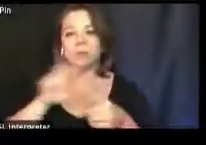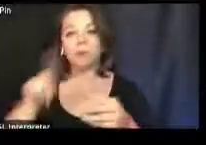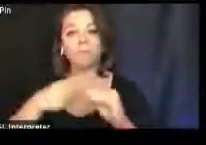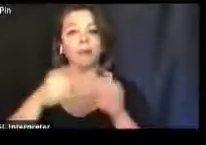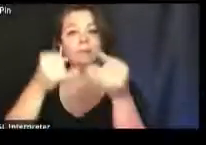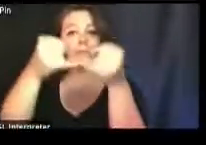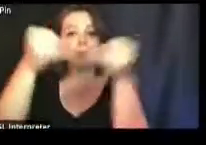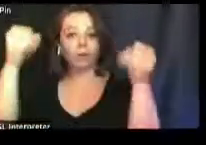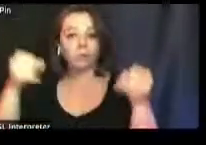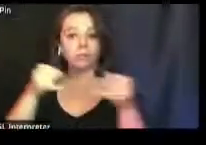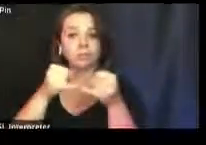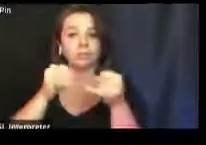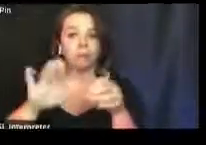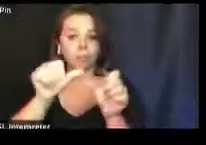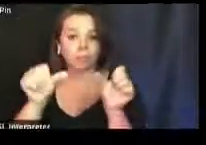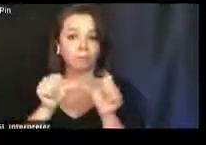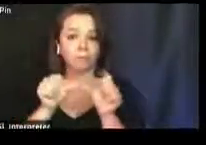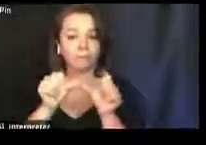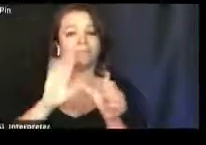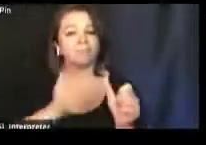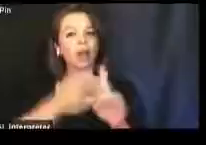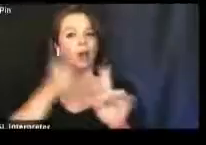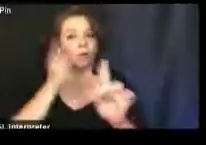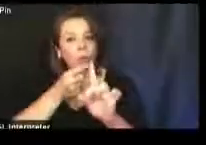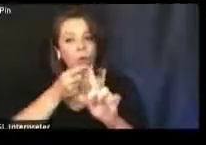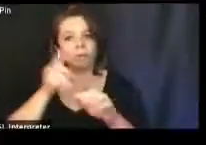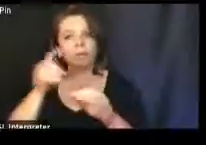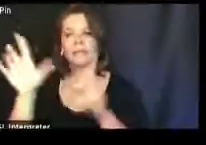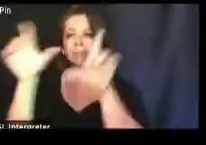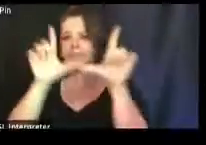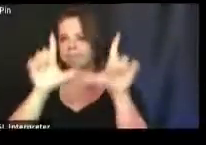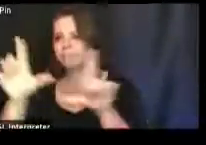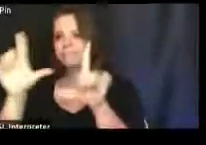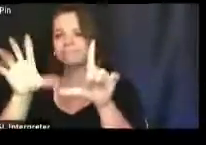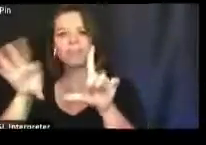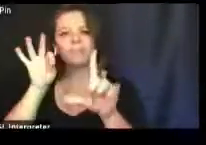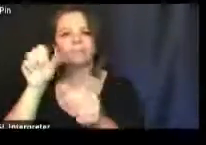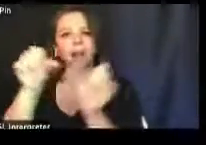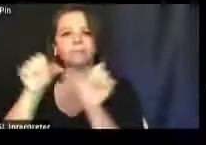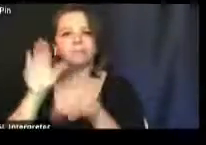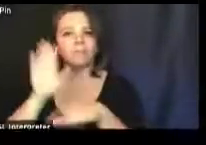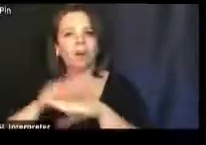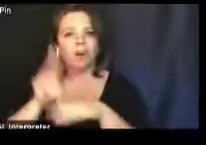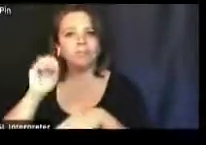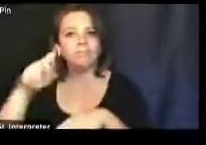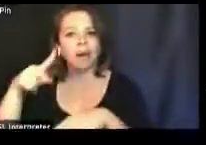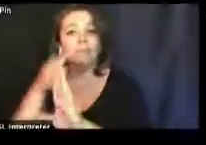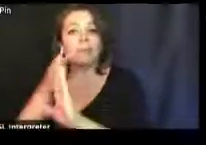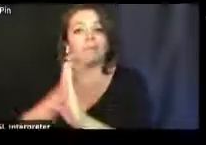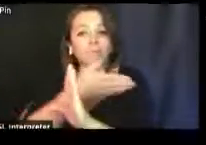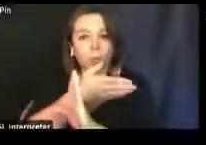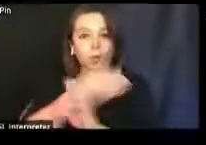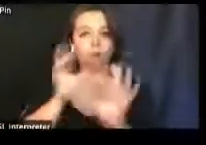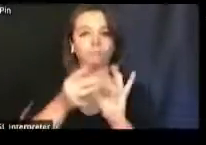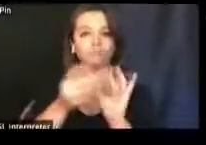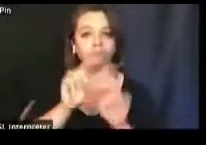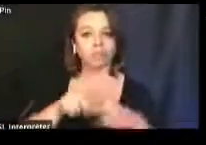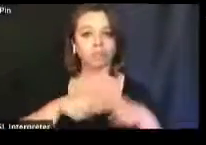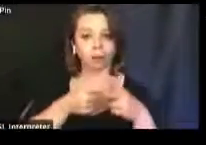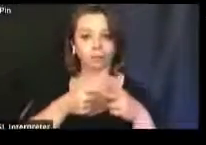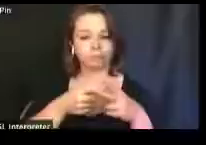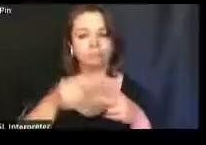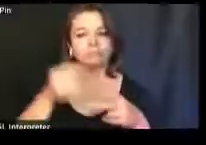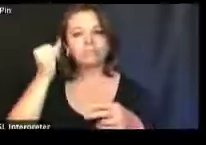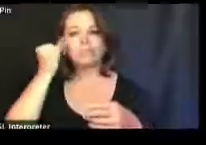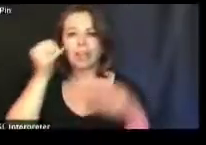It is our goal to find the area on the map you would like to discuss prior to your testimony. If you are within a